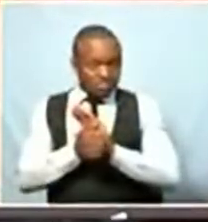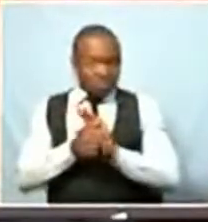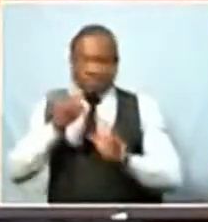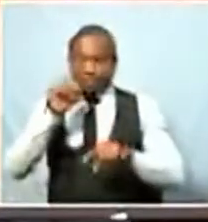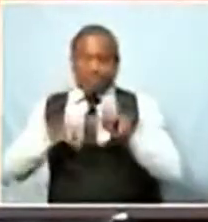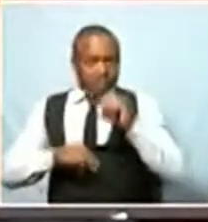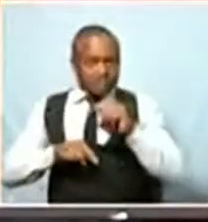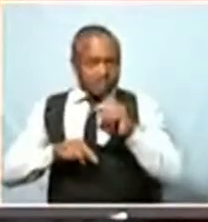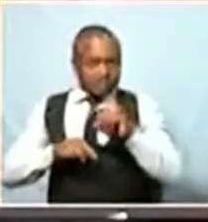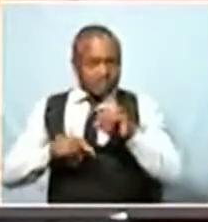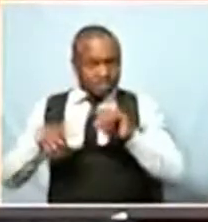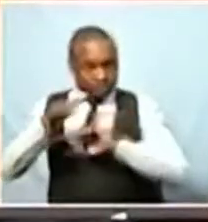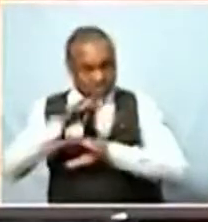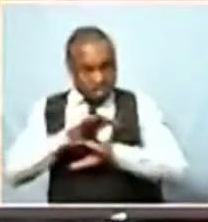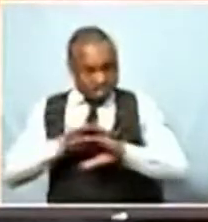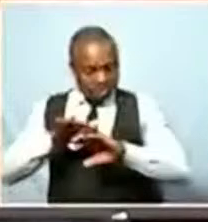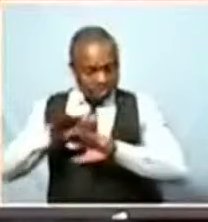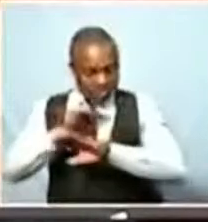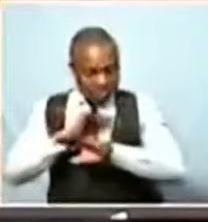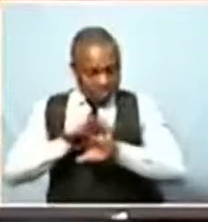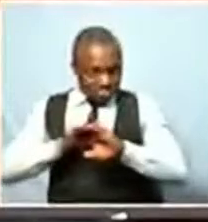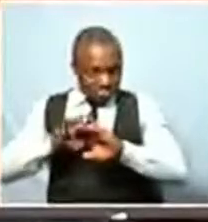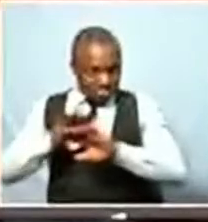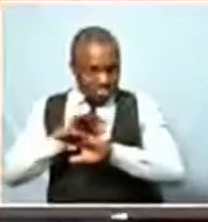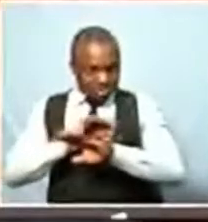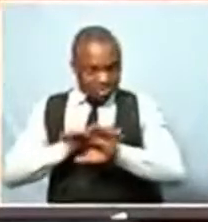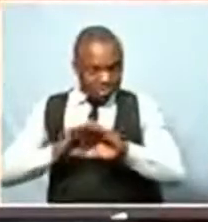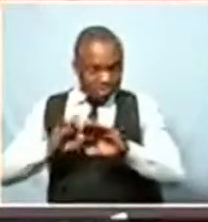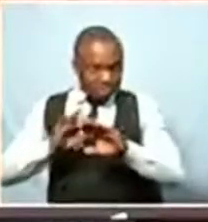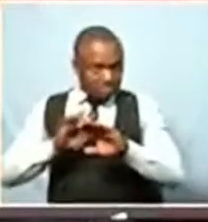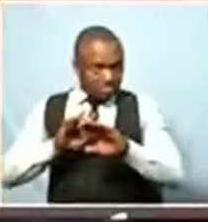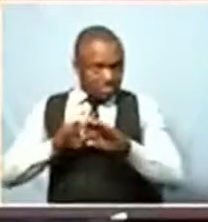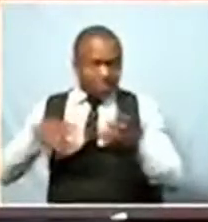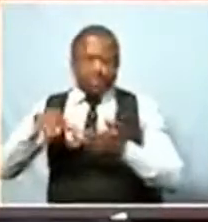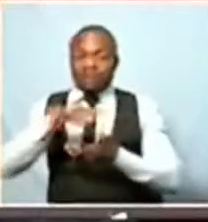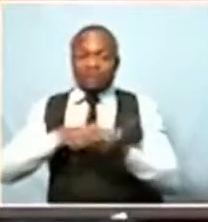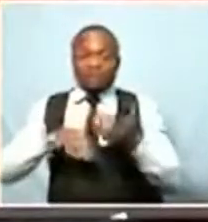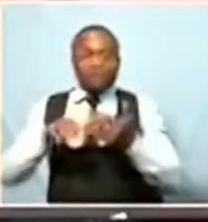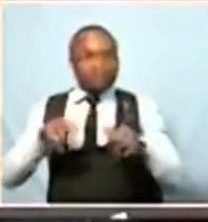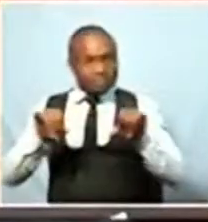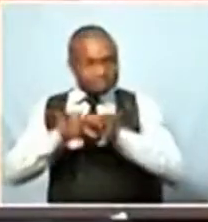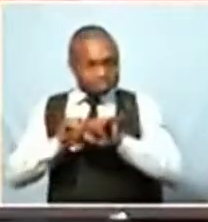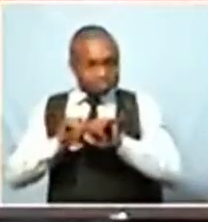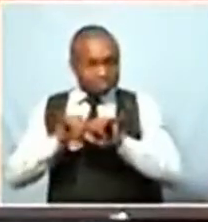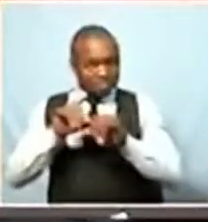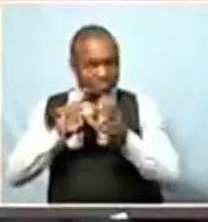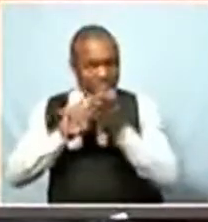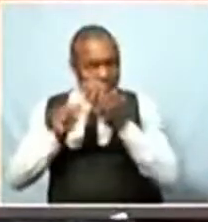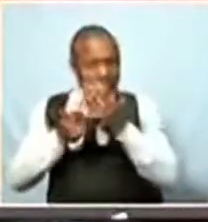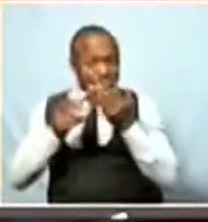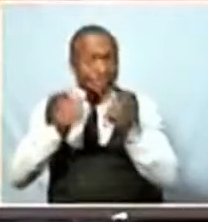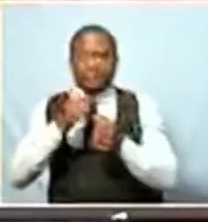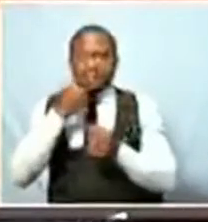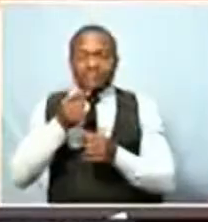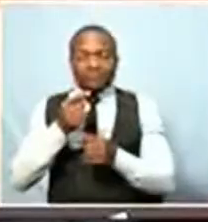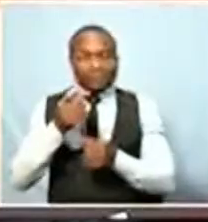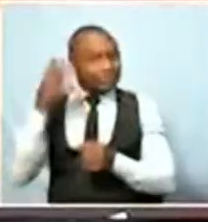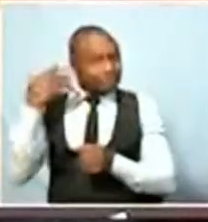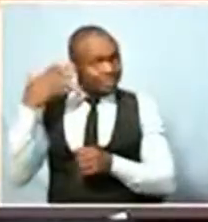cannot be underrated. That's extremely important. And we would like to state, in the past we've